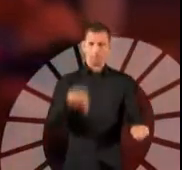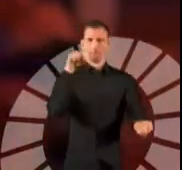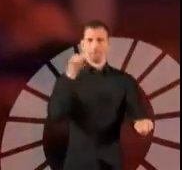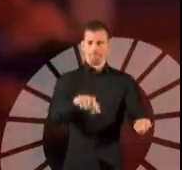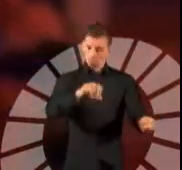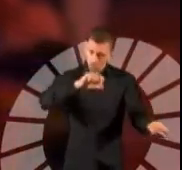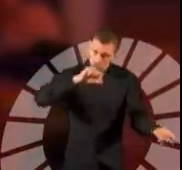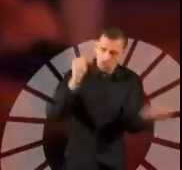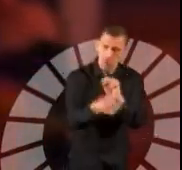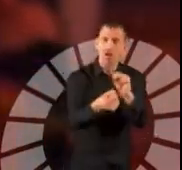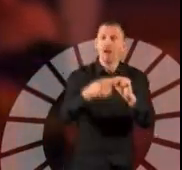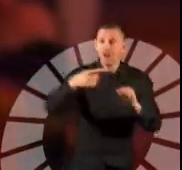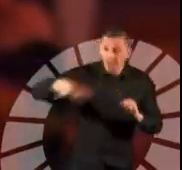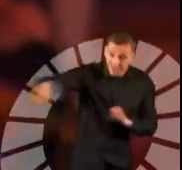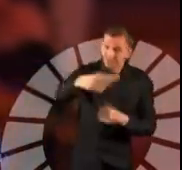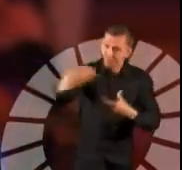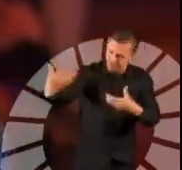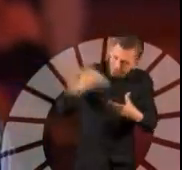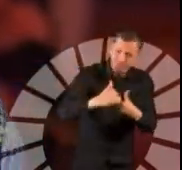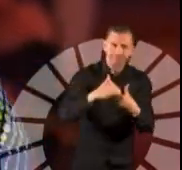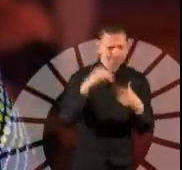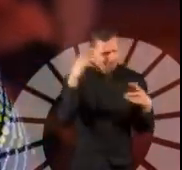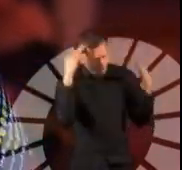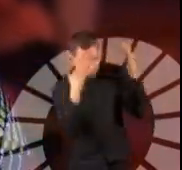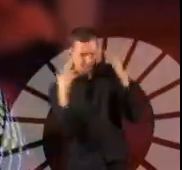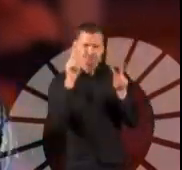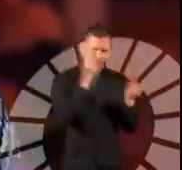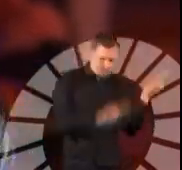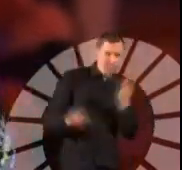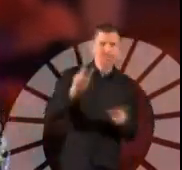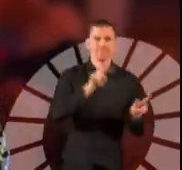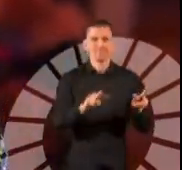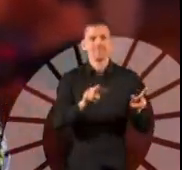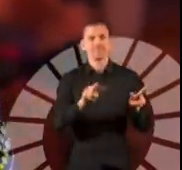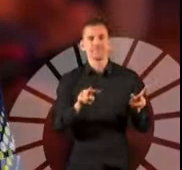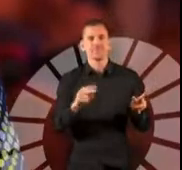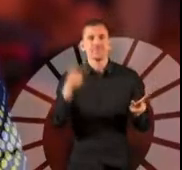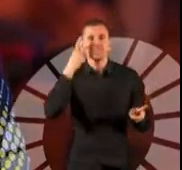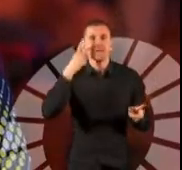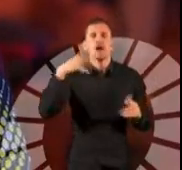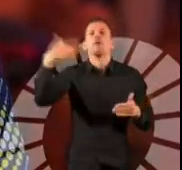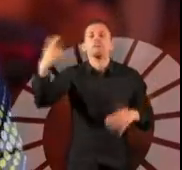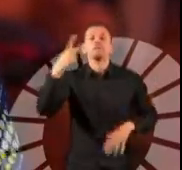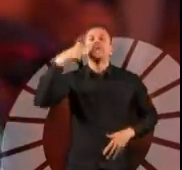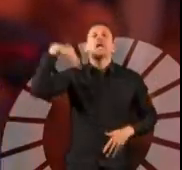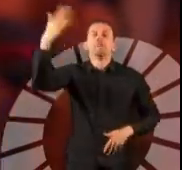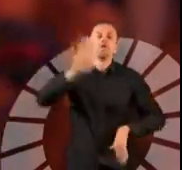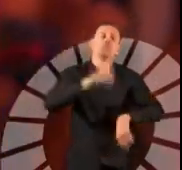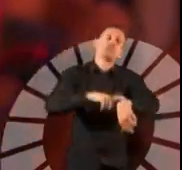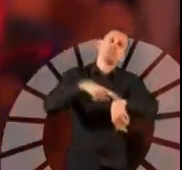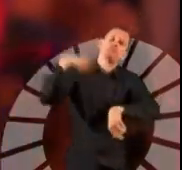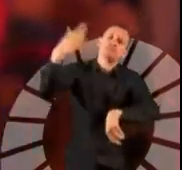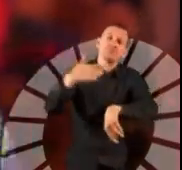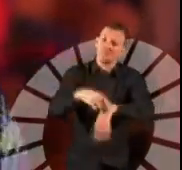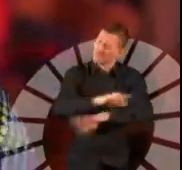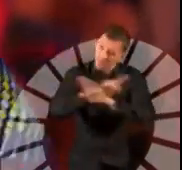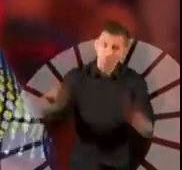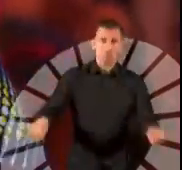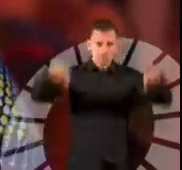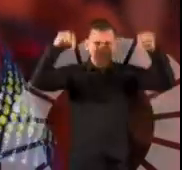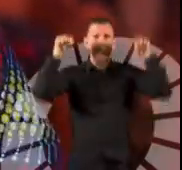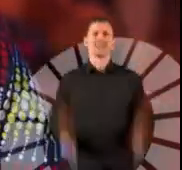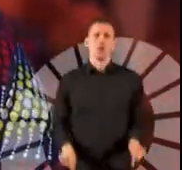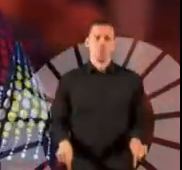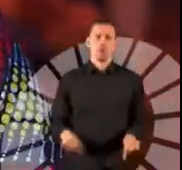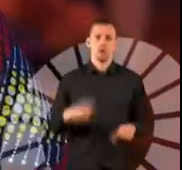you will create a greener, more prosperous future, and we say show us. Show us gender transformative education systems. Show us an education